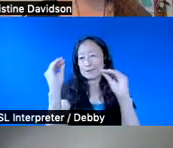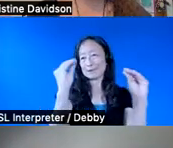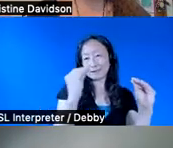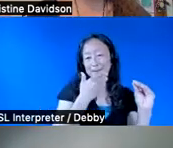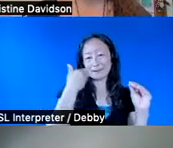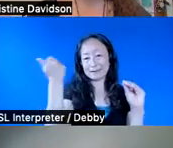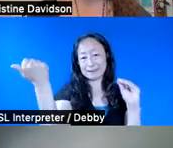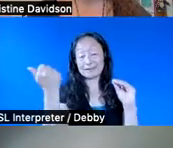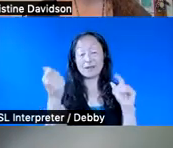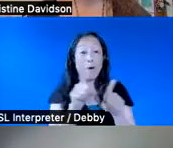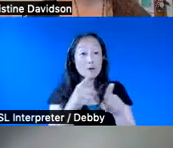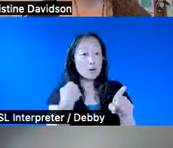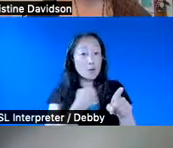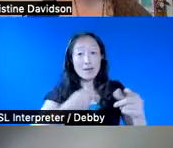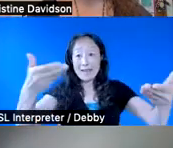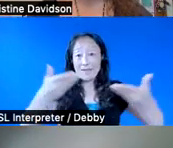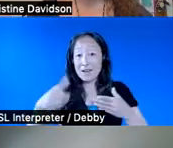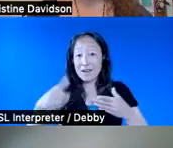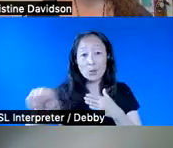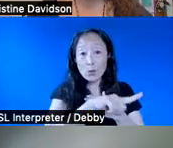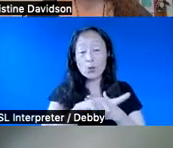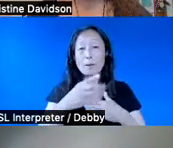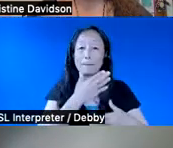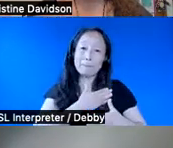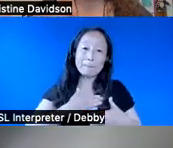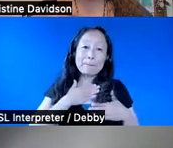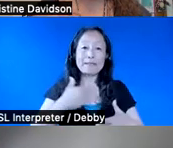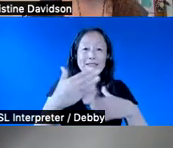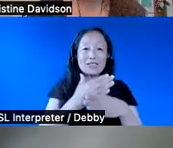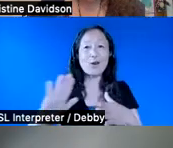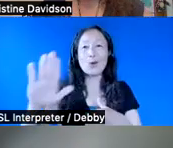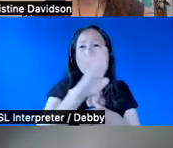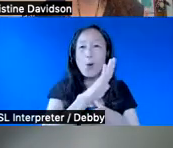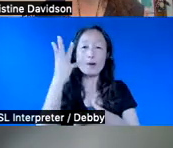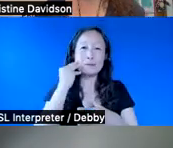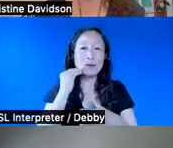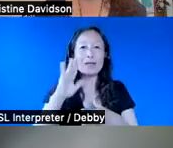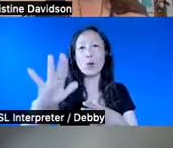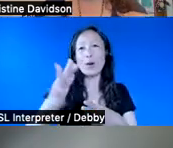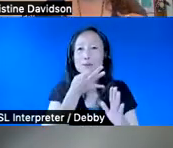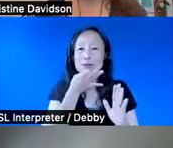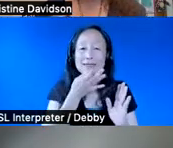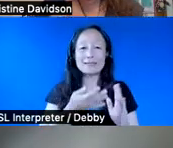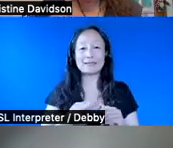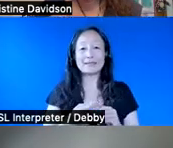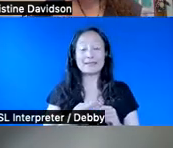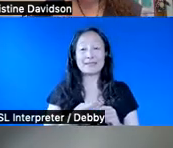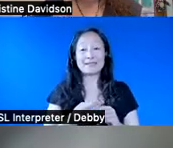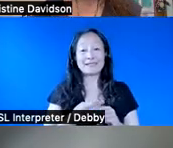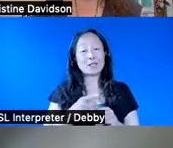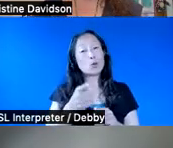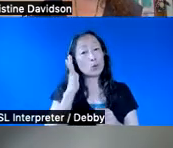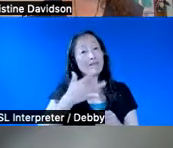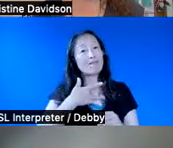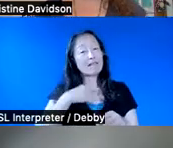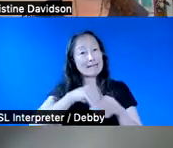your expertise in the room here. So when things are, you'll feel it in your heart, you know, it will happen